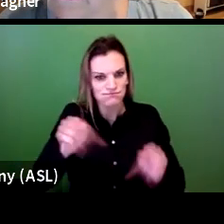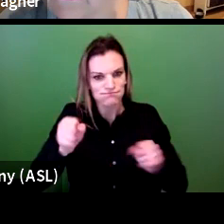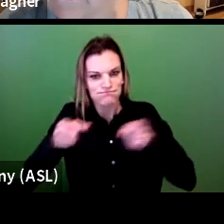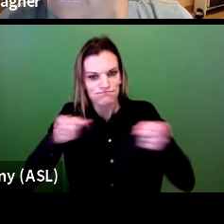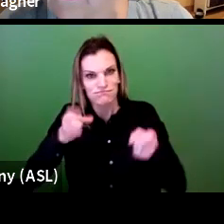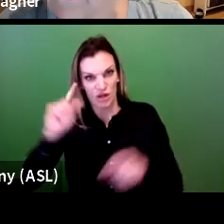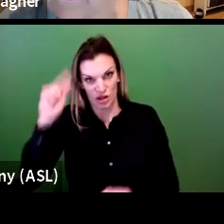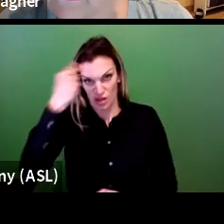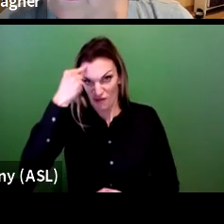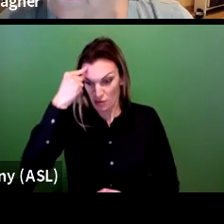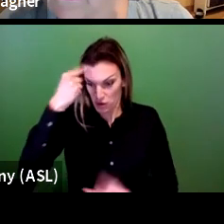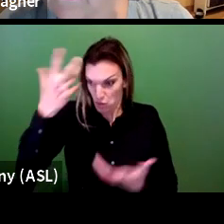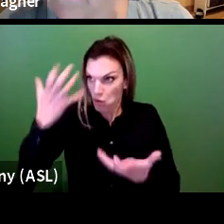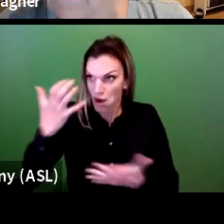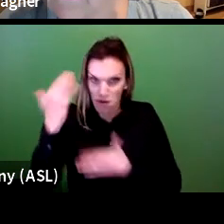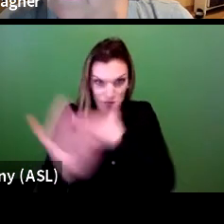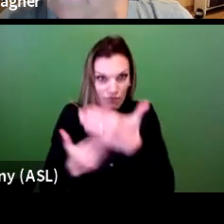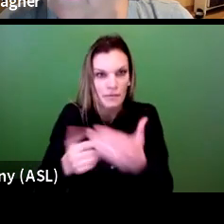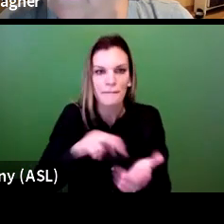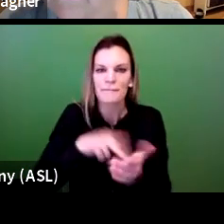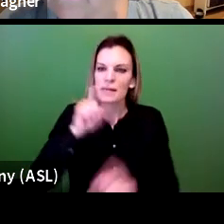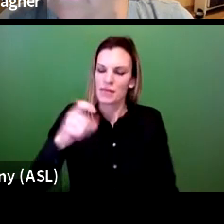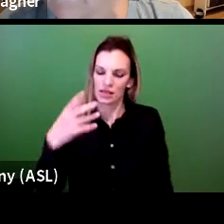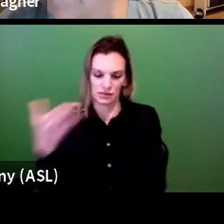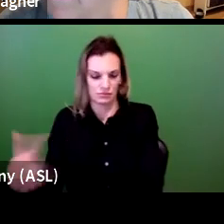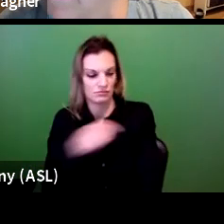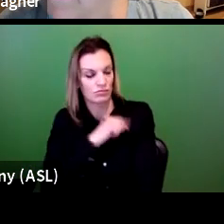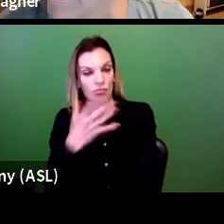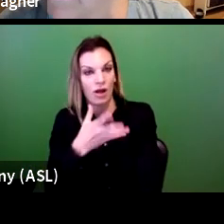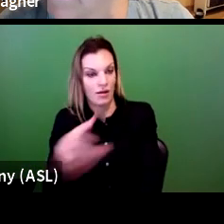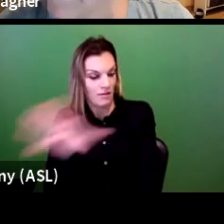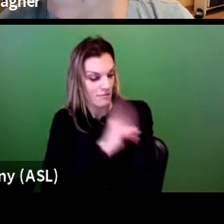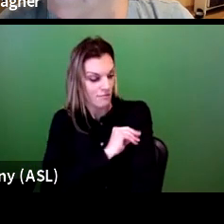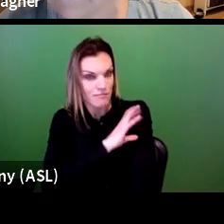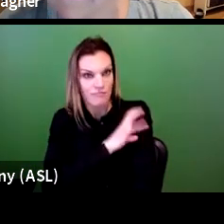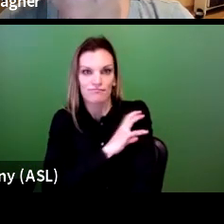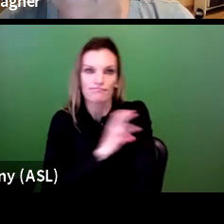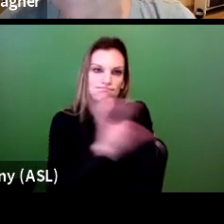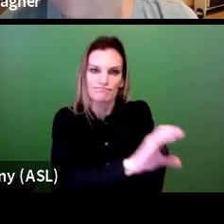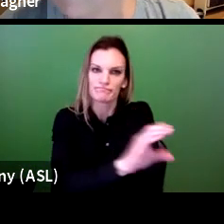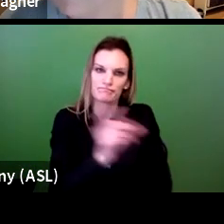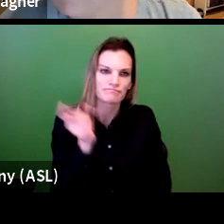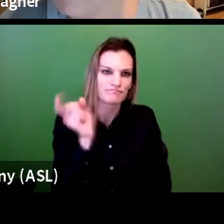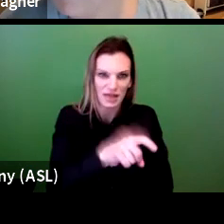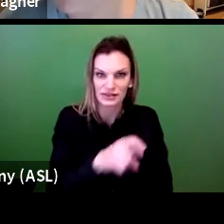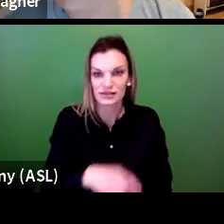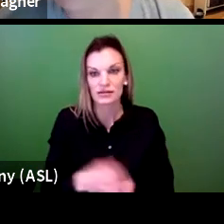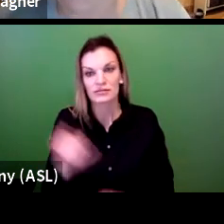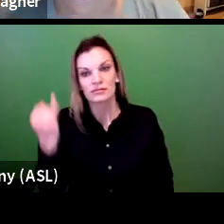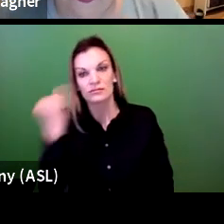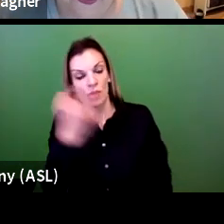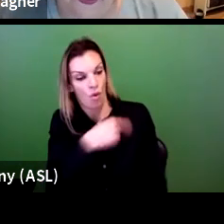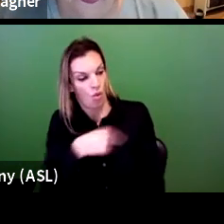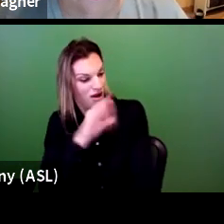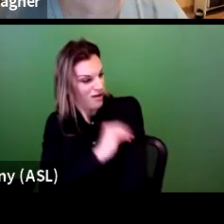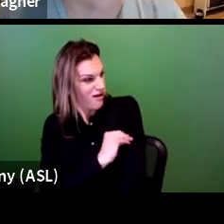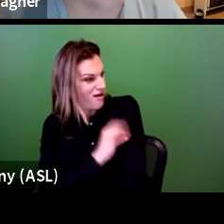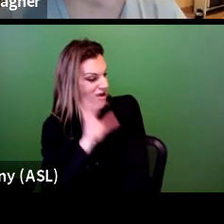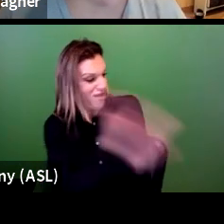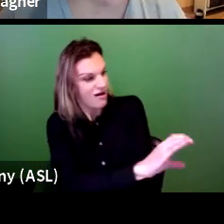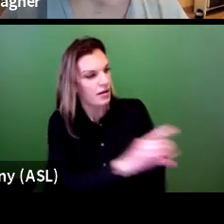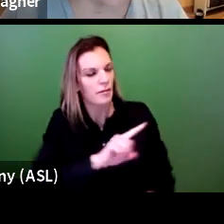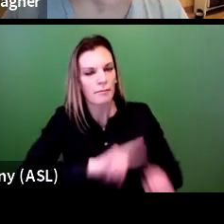power which knowledge gives. He said, nothing could be more irrational than to give the people power and to withhold from them